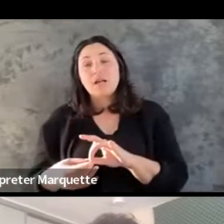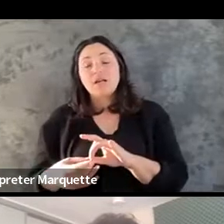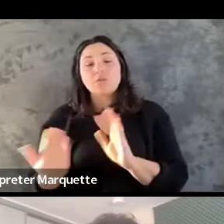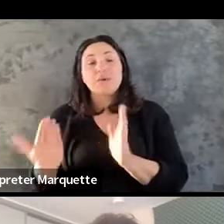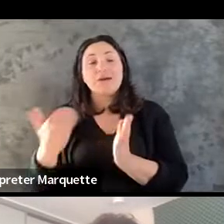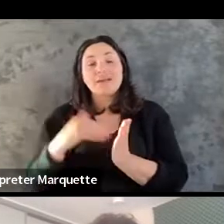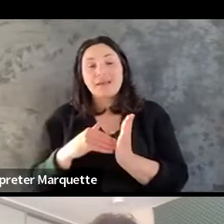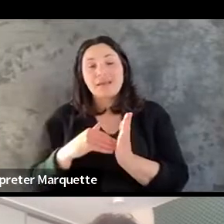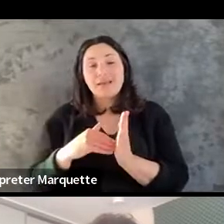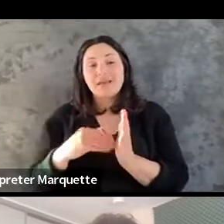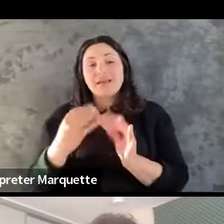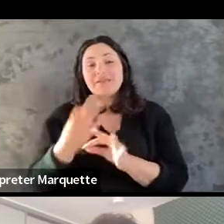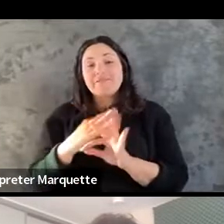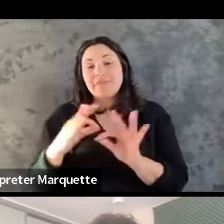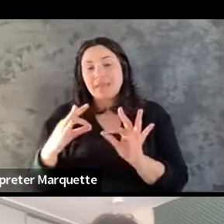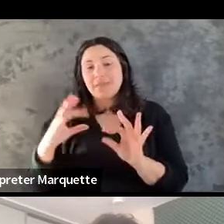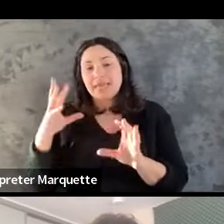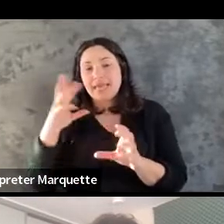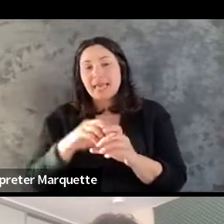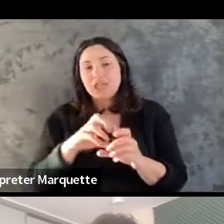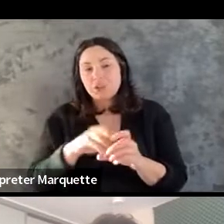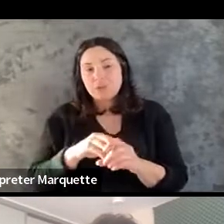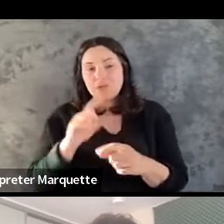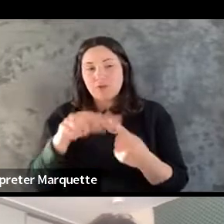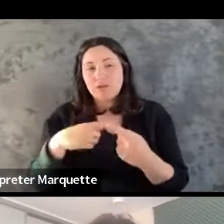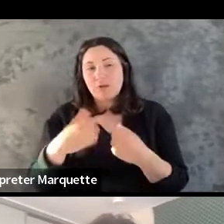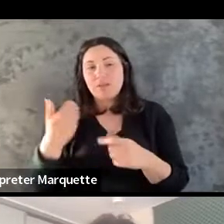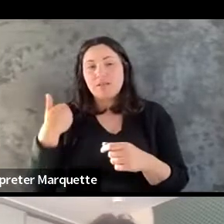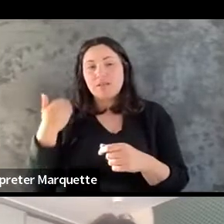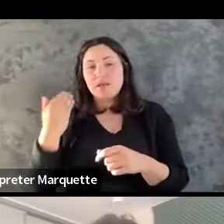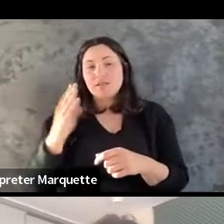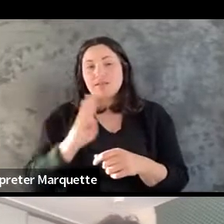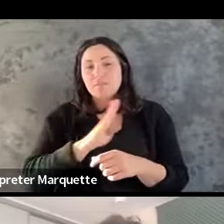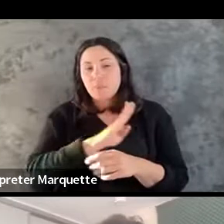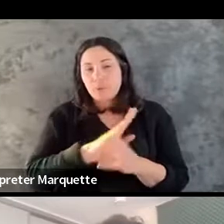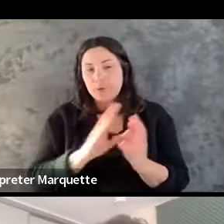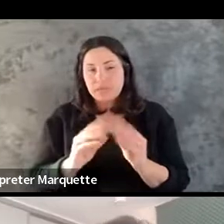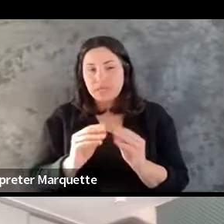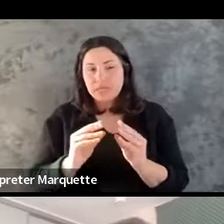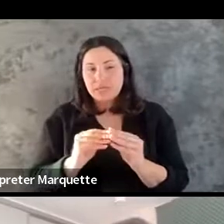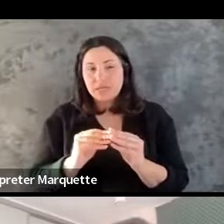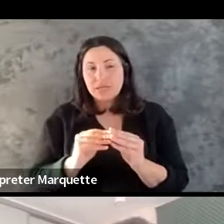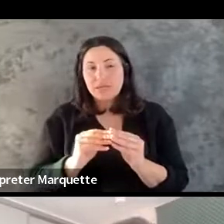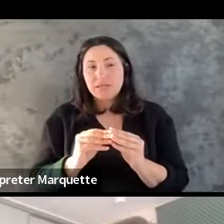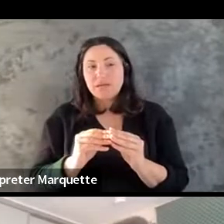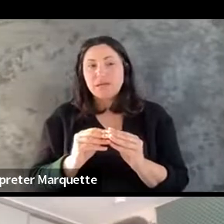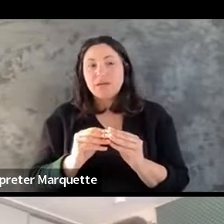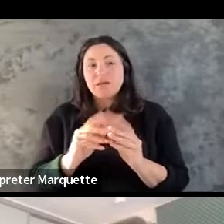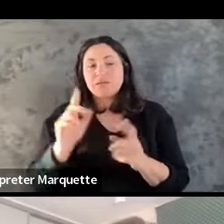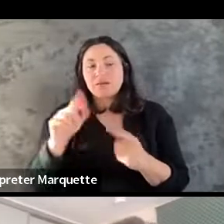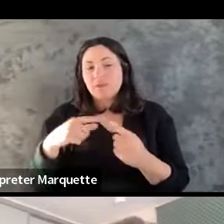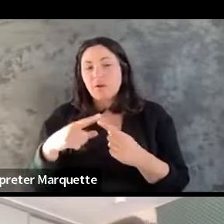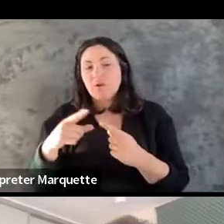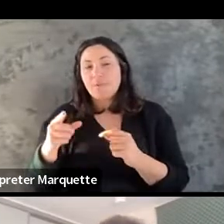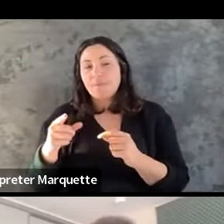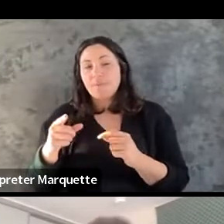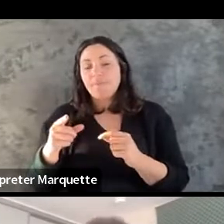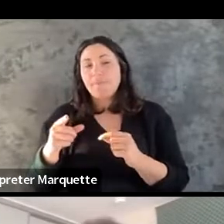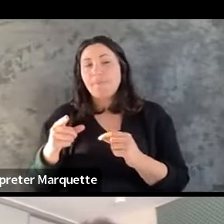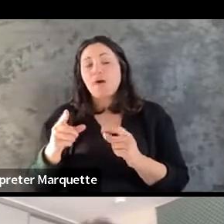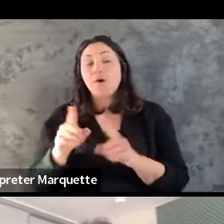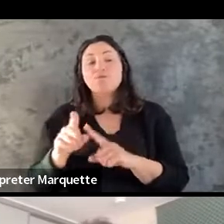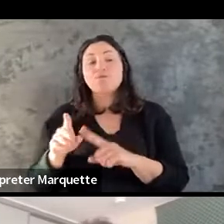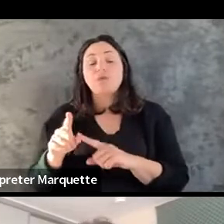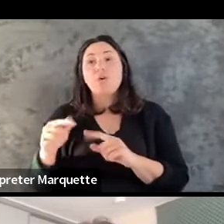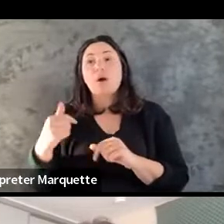again, family engagement, which I talked about at the last board meeting. And so I talked about family engagement at the last board meeting. I also made some